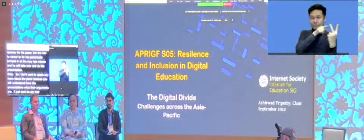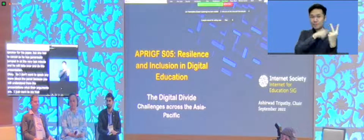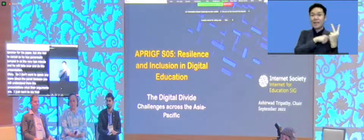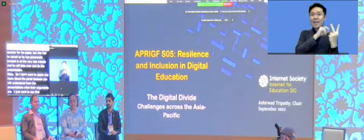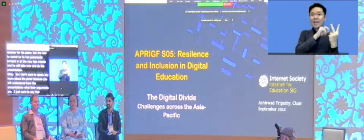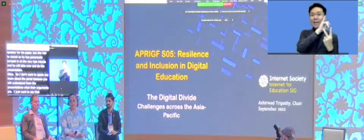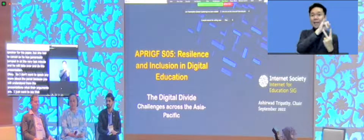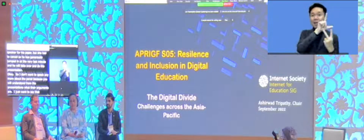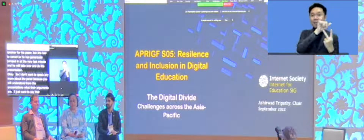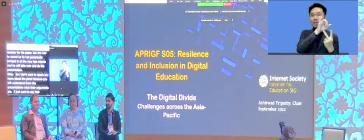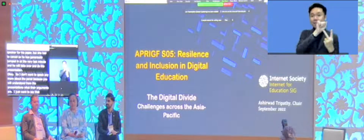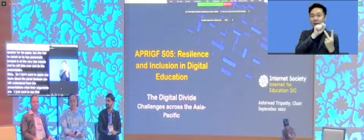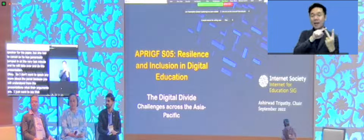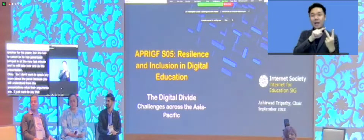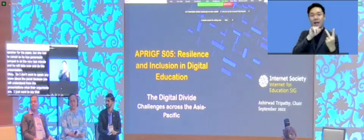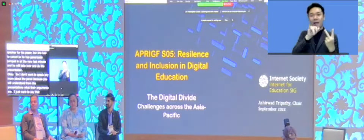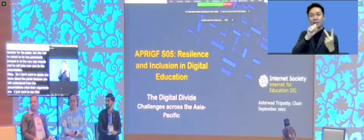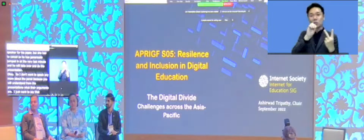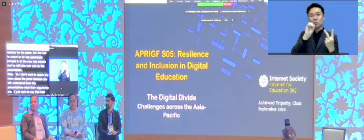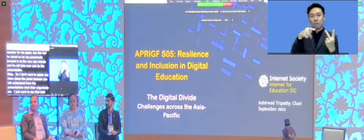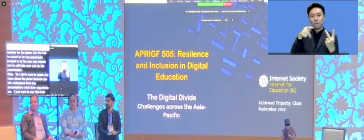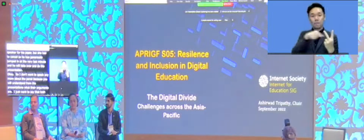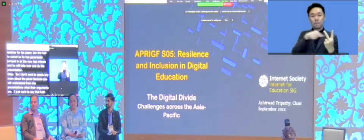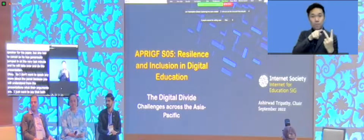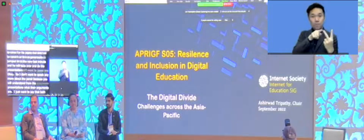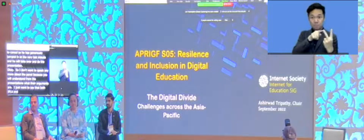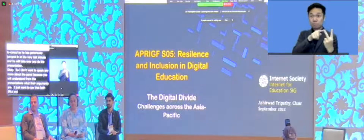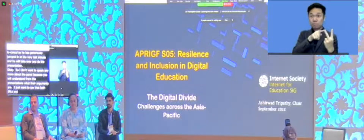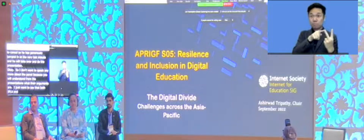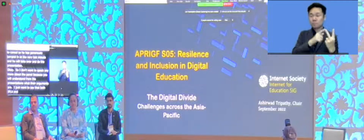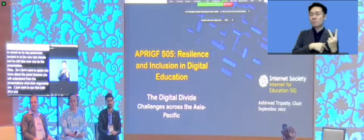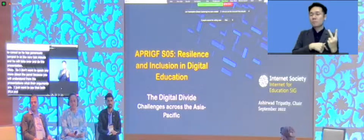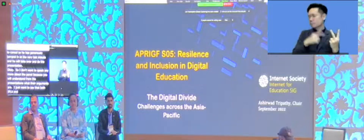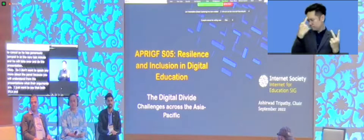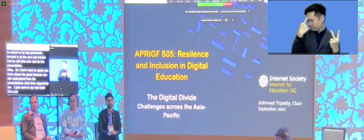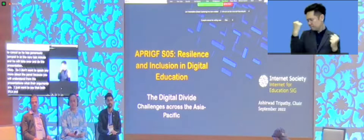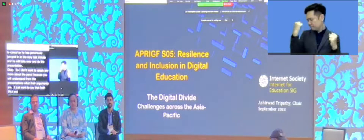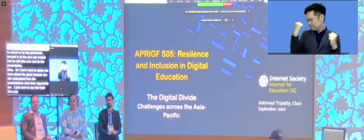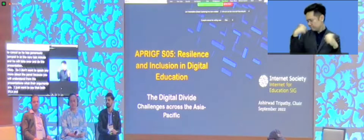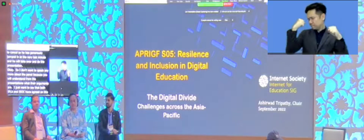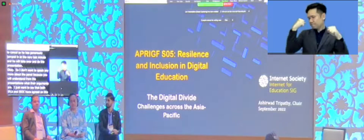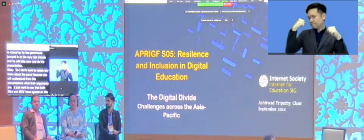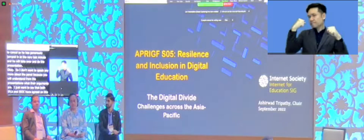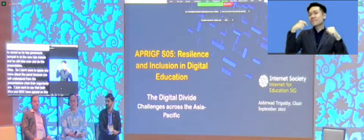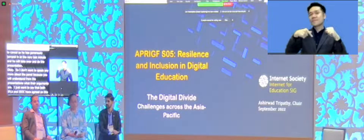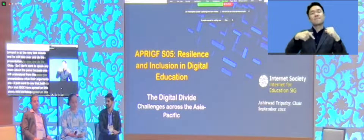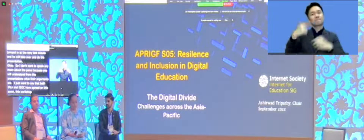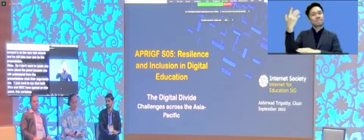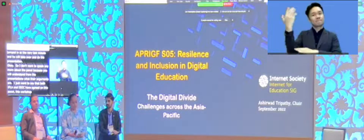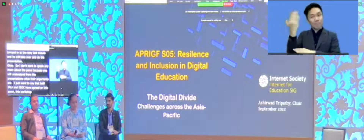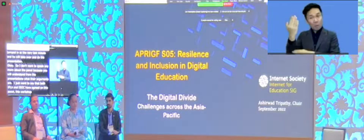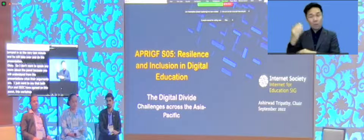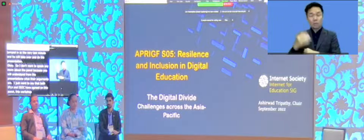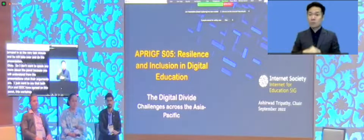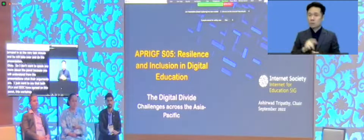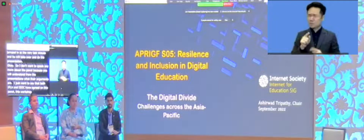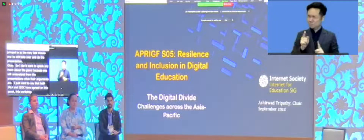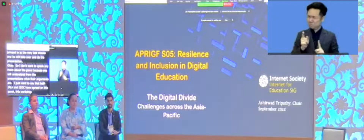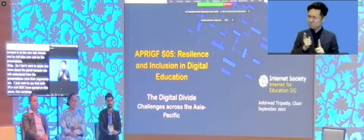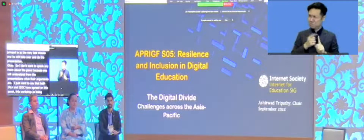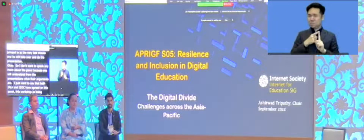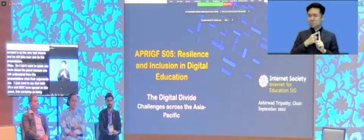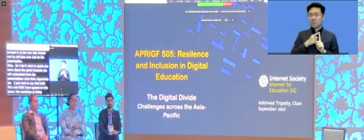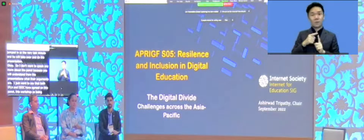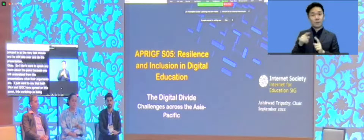IFLA and ISOC have agreed on this panel, this workshop, as being very important for the